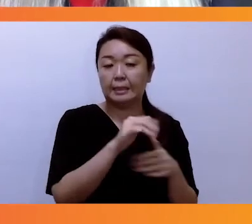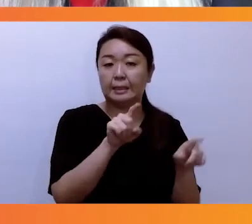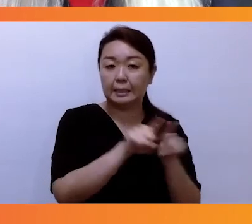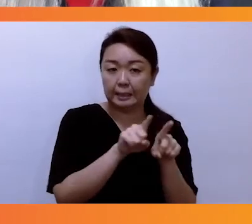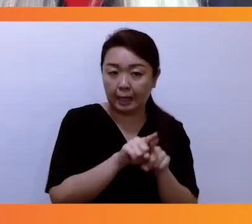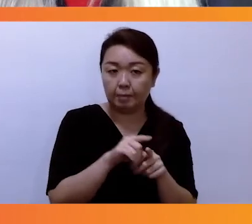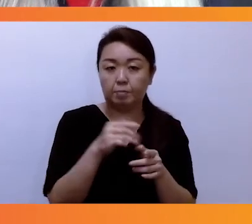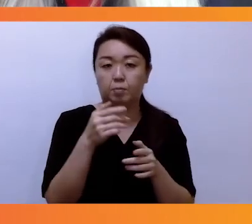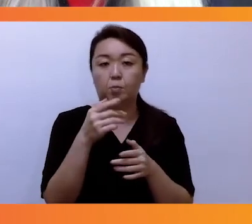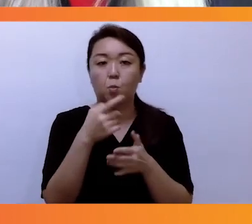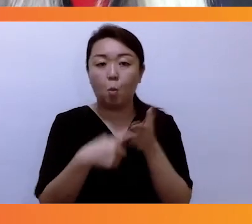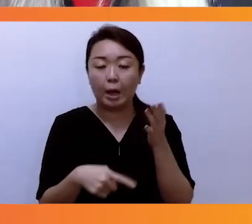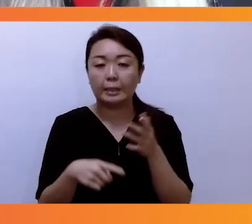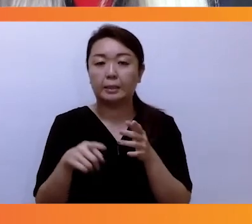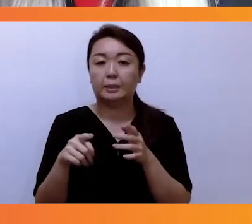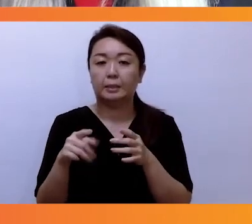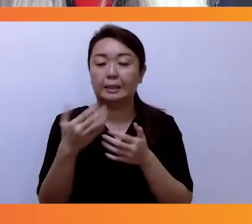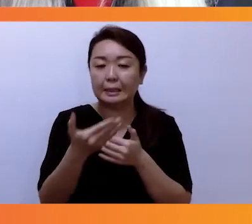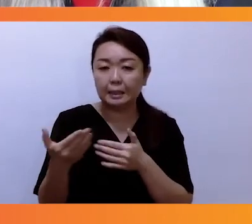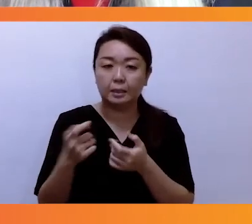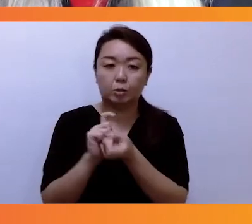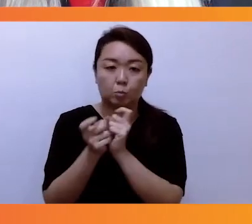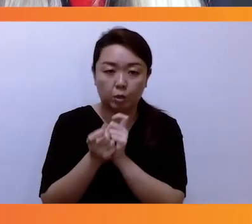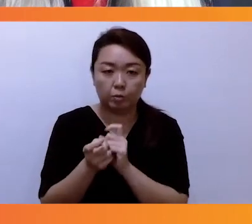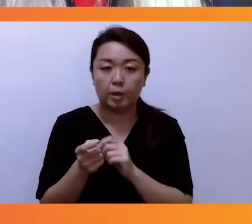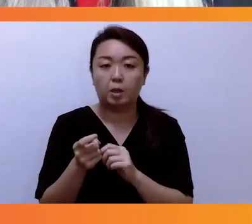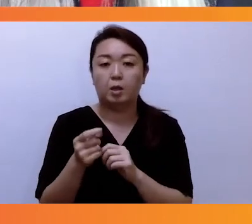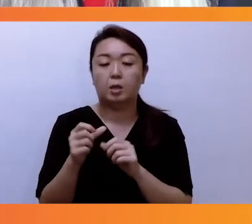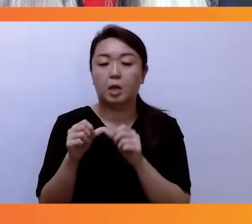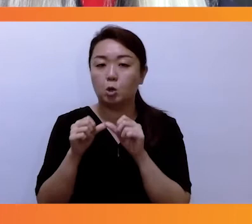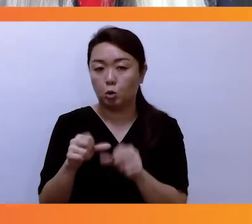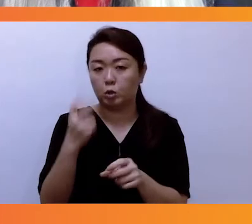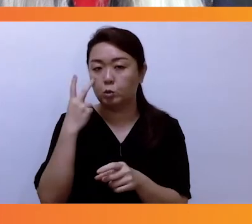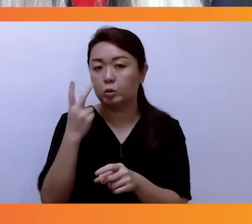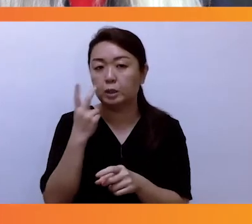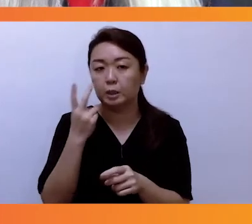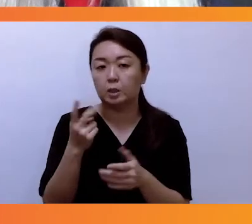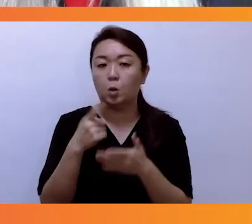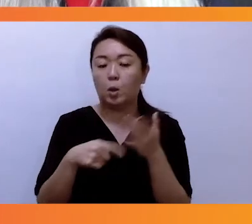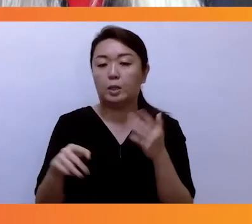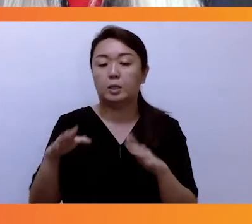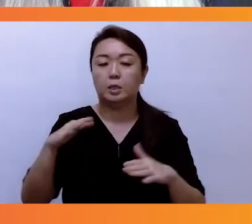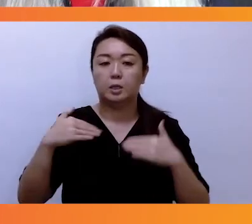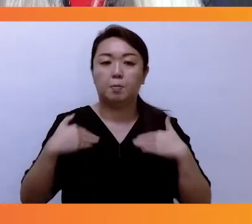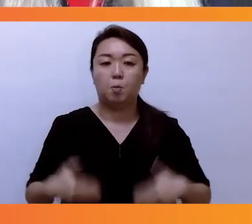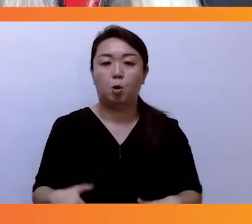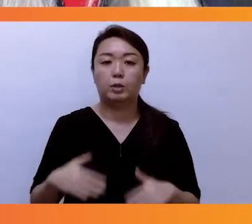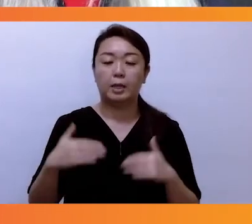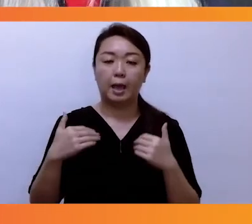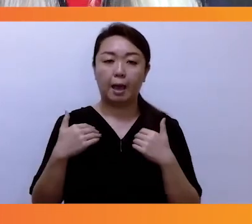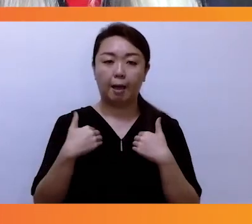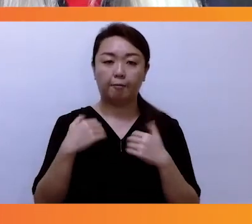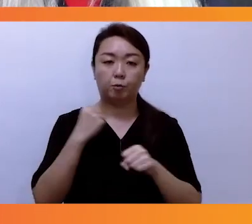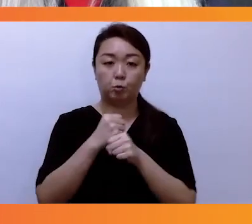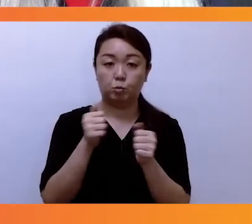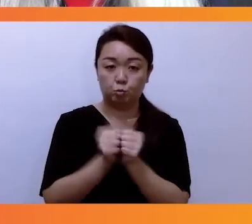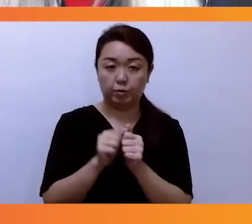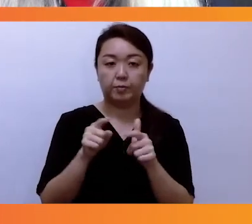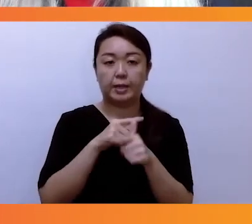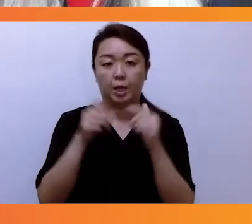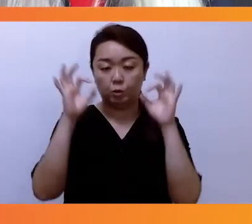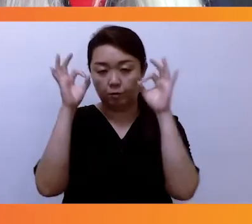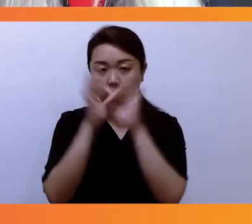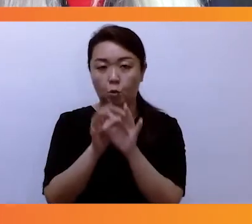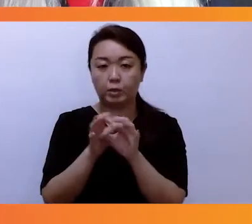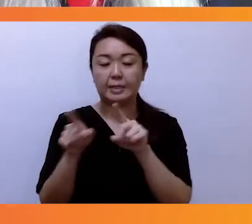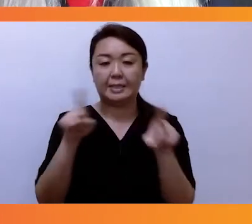are the same? What are the things that need to be modified? And you just continue to look at what their body has to work with, and